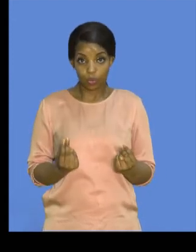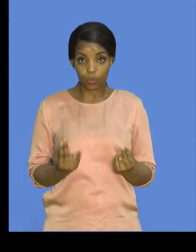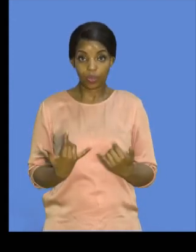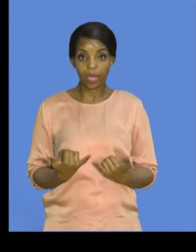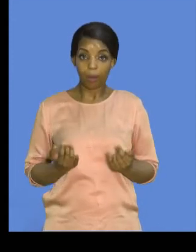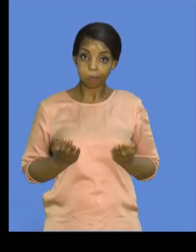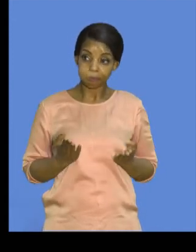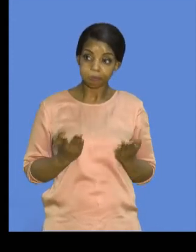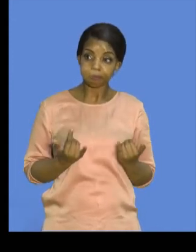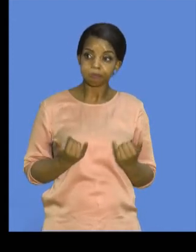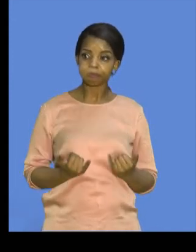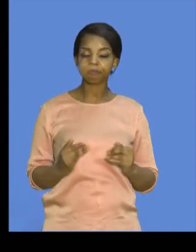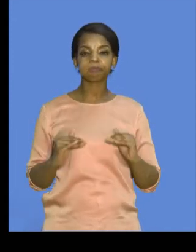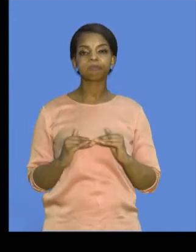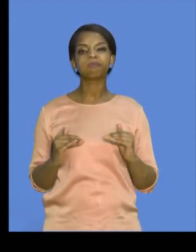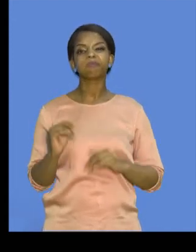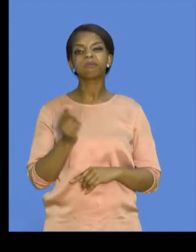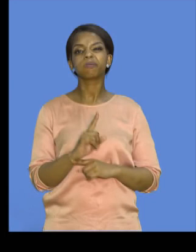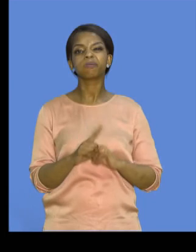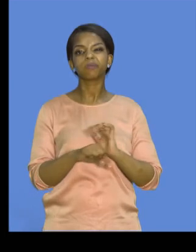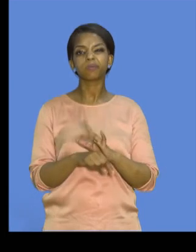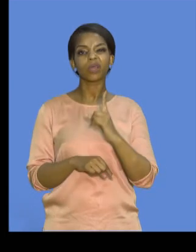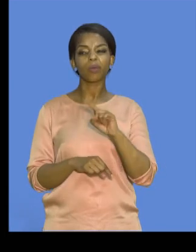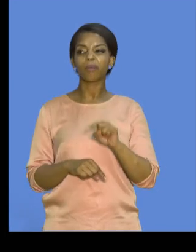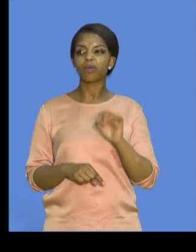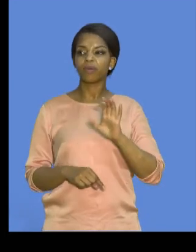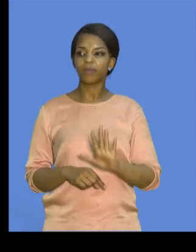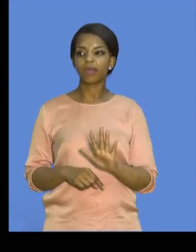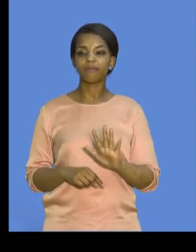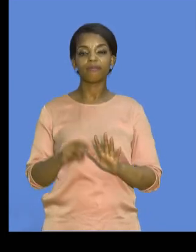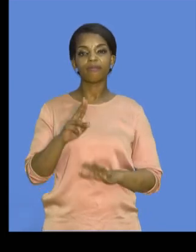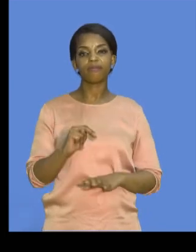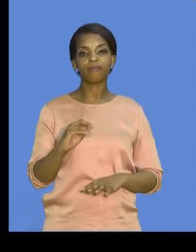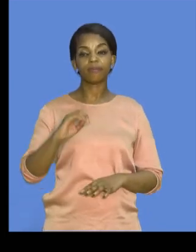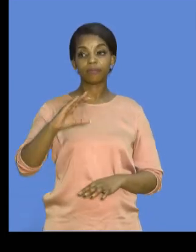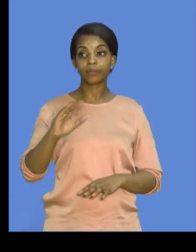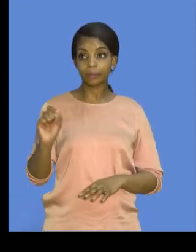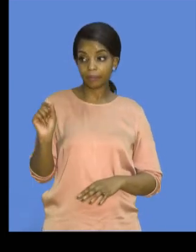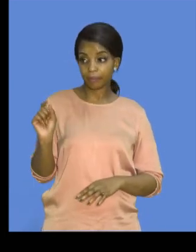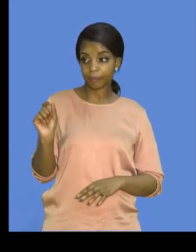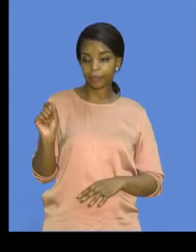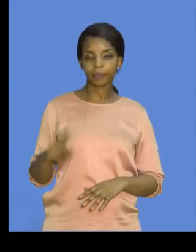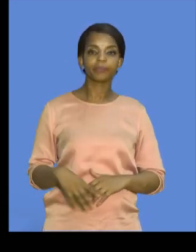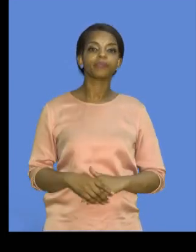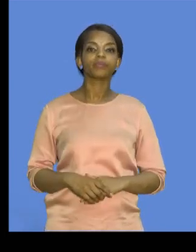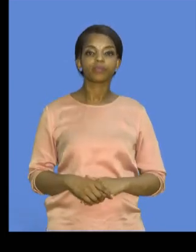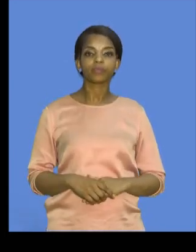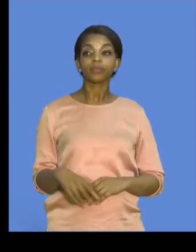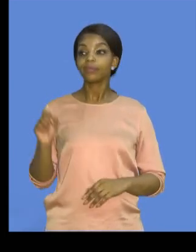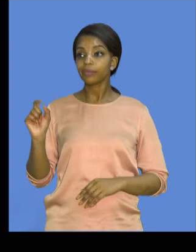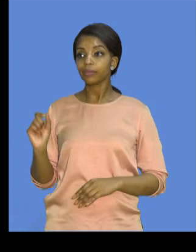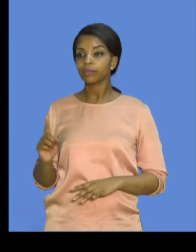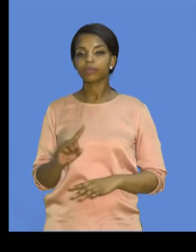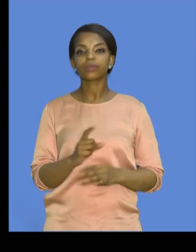is actually equals to negative 1.5 nanocoulombs, which is exactly that, right? So that's